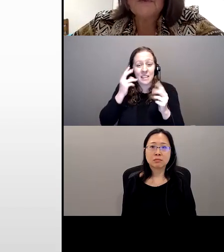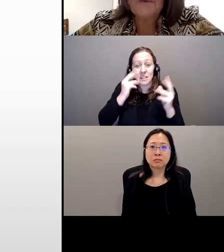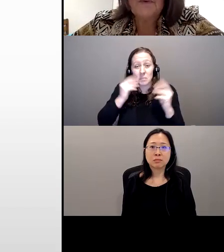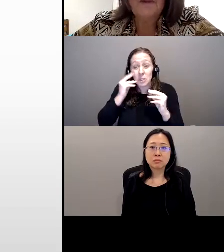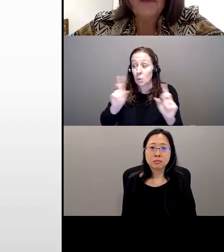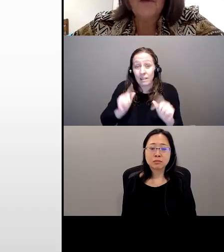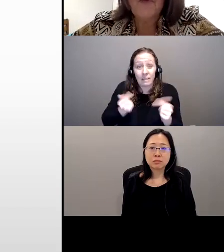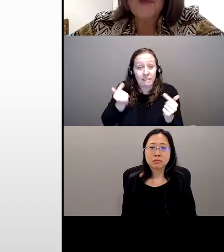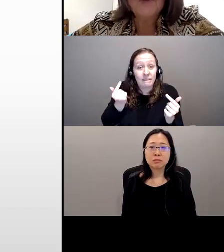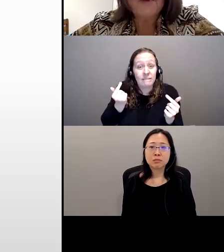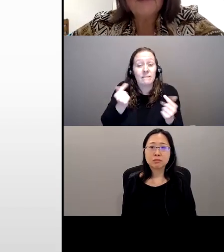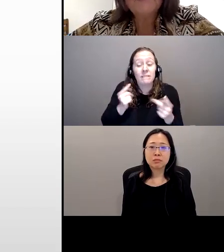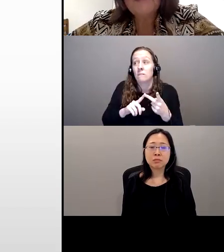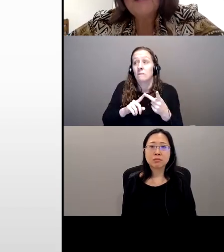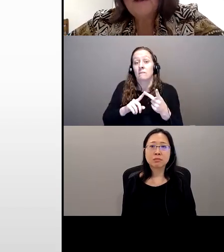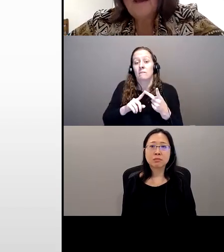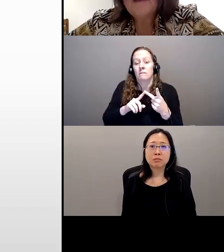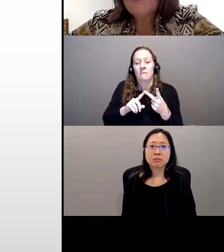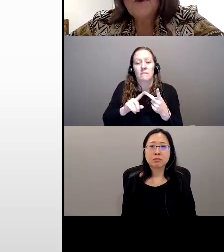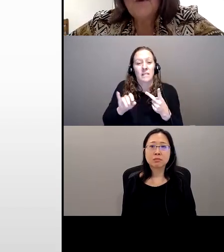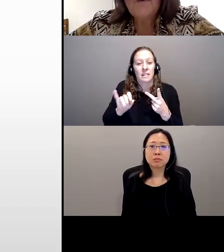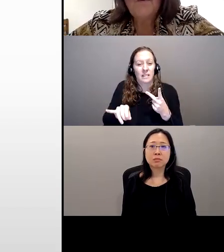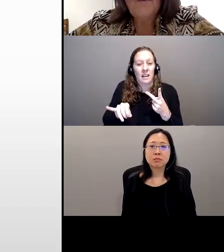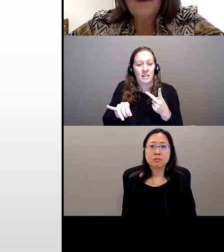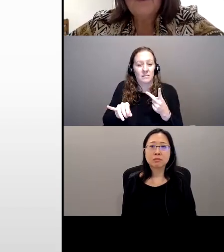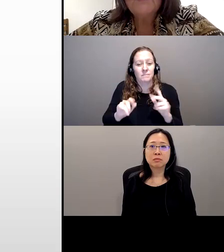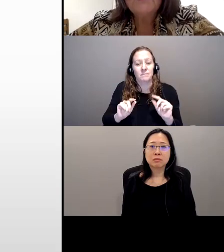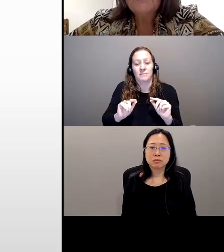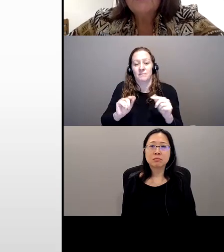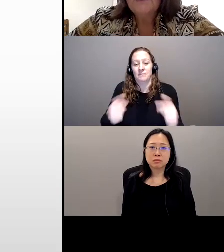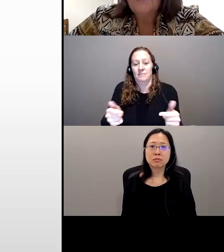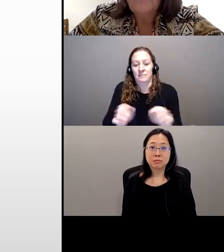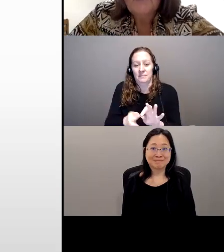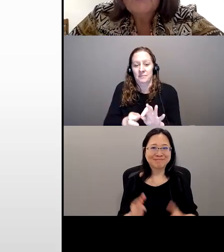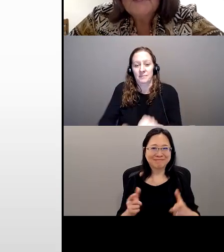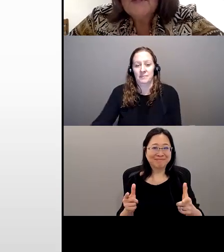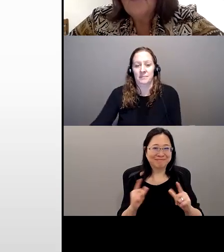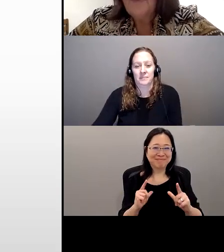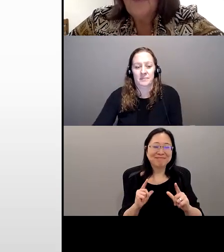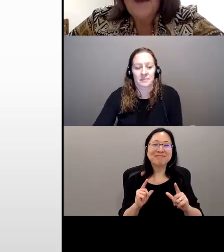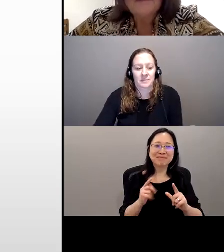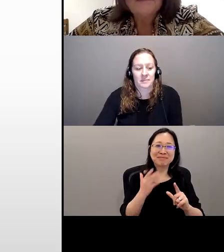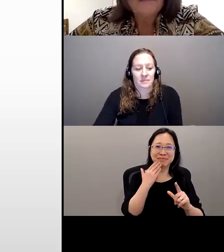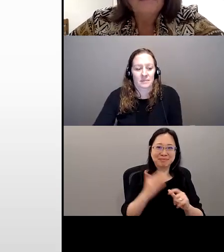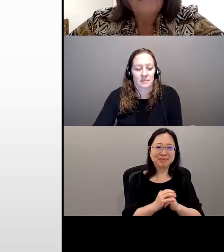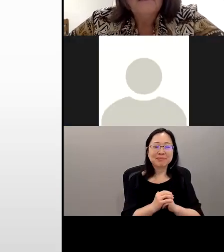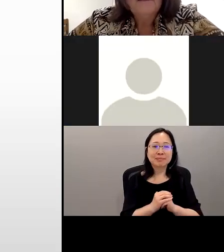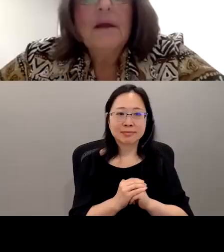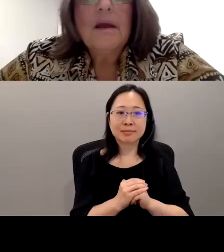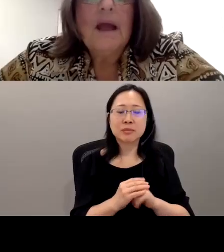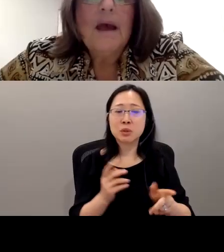experiences or living arrangements. And so we could assist them with that